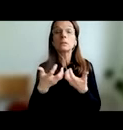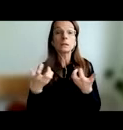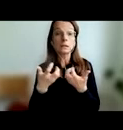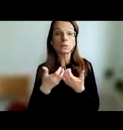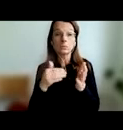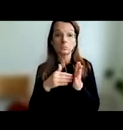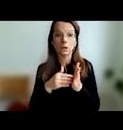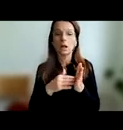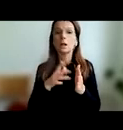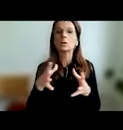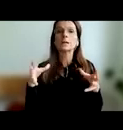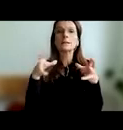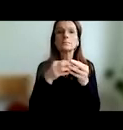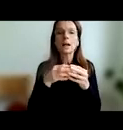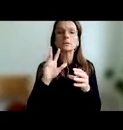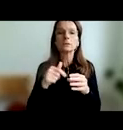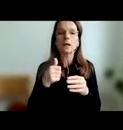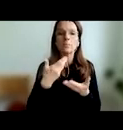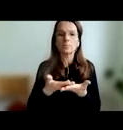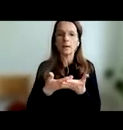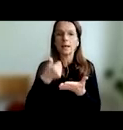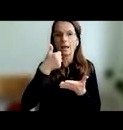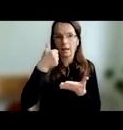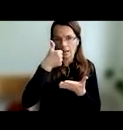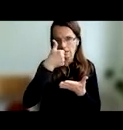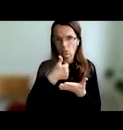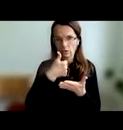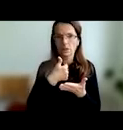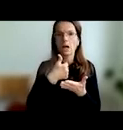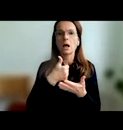on market supply and demand information